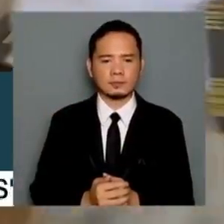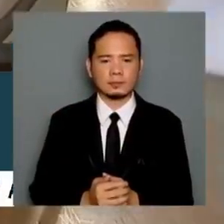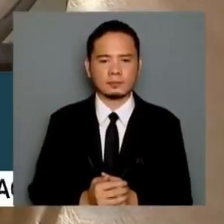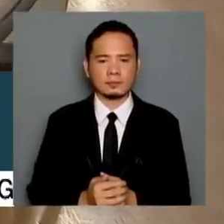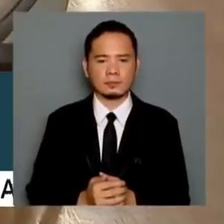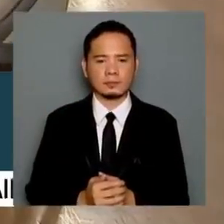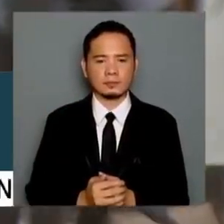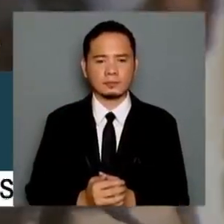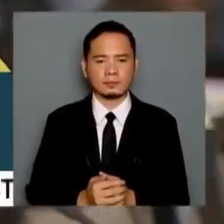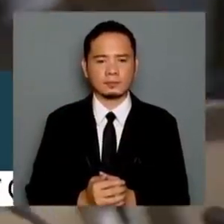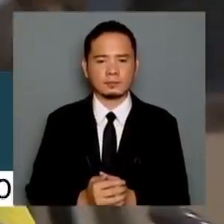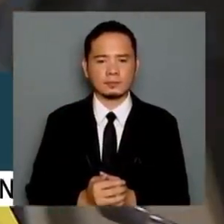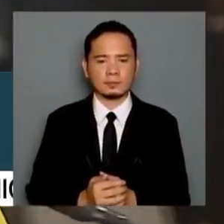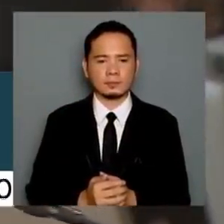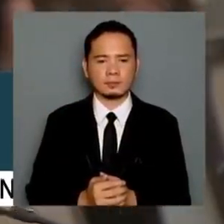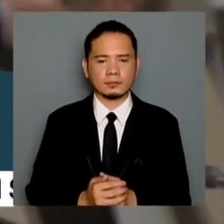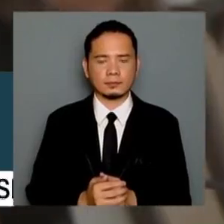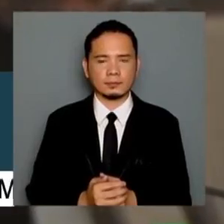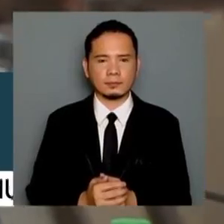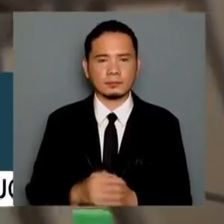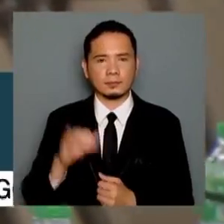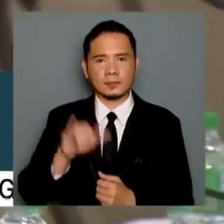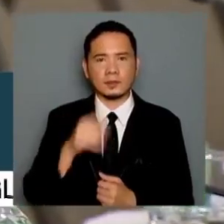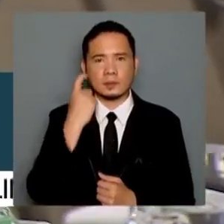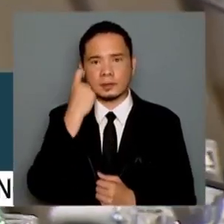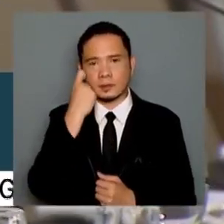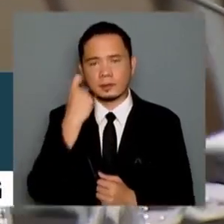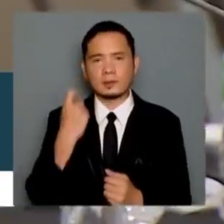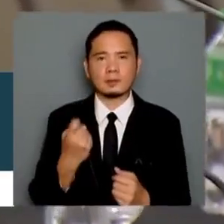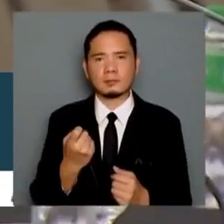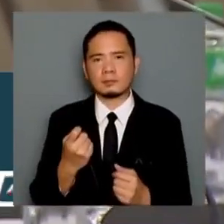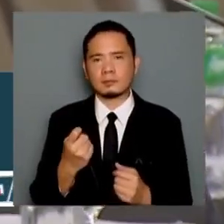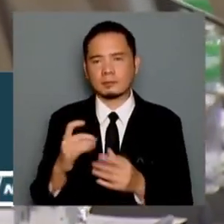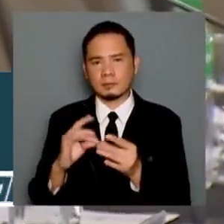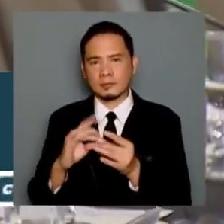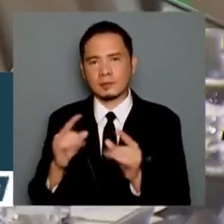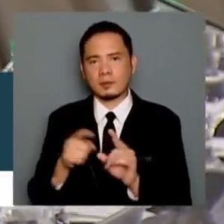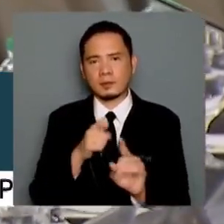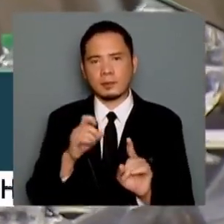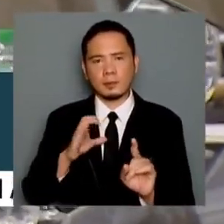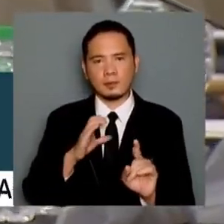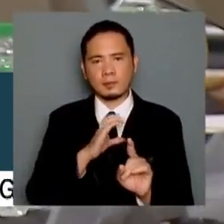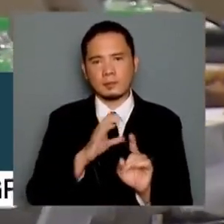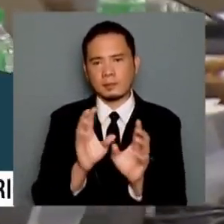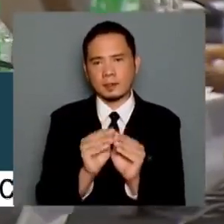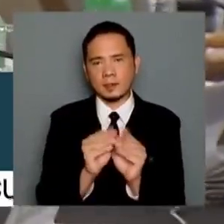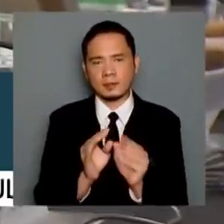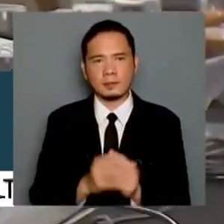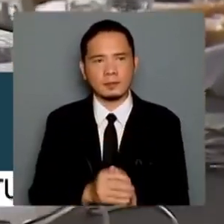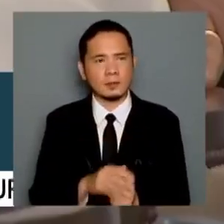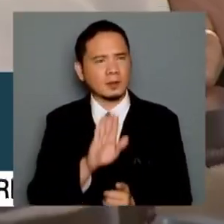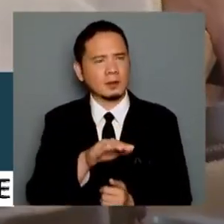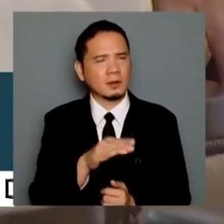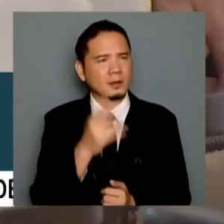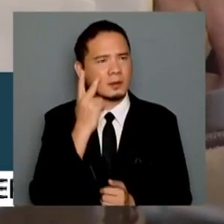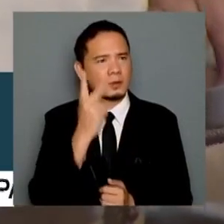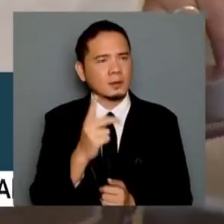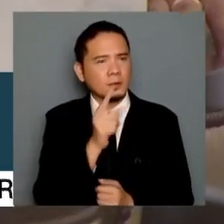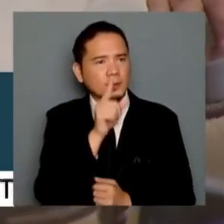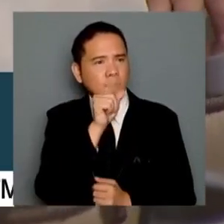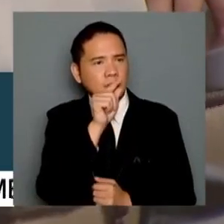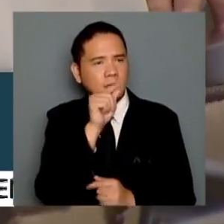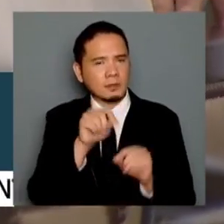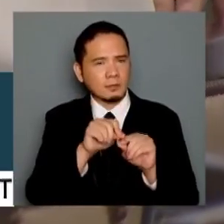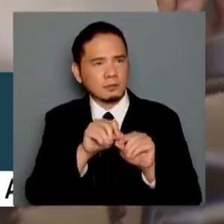And that was the latest from the committee hearing. Back to you, Carmina. All right, Archie, I also saw a tweet that former President Gloria Macapagal Arroyo